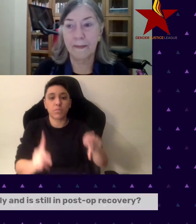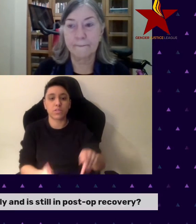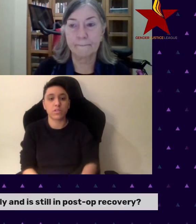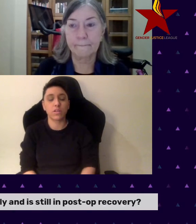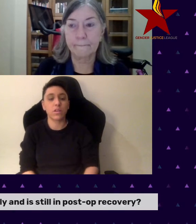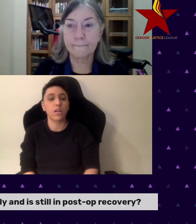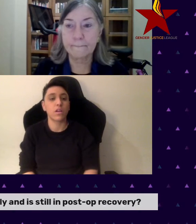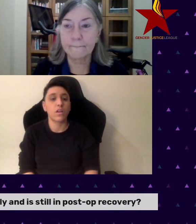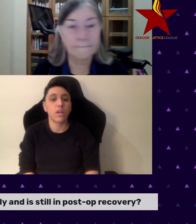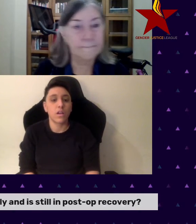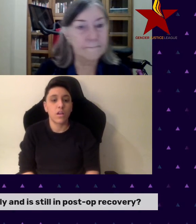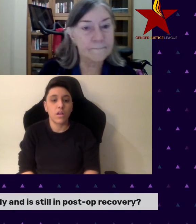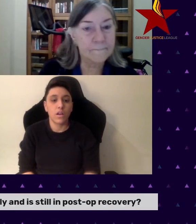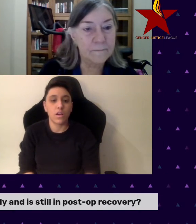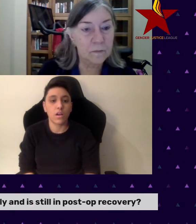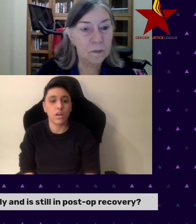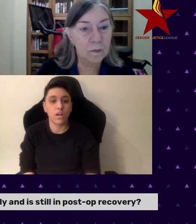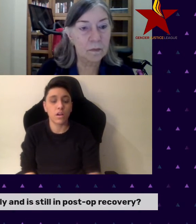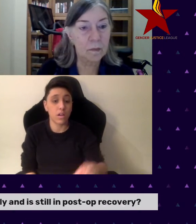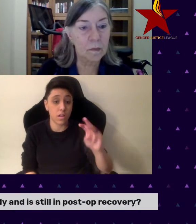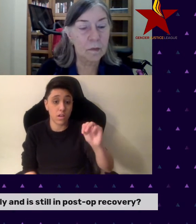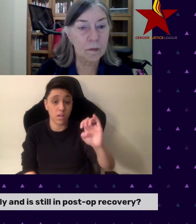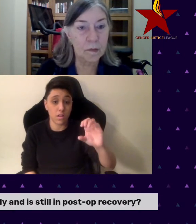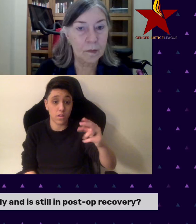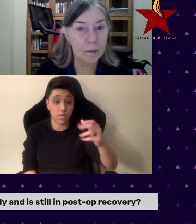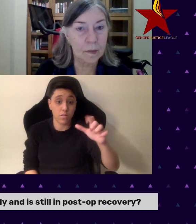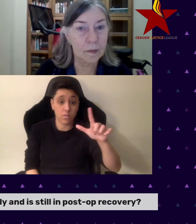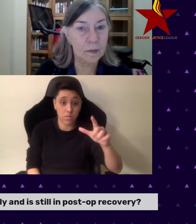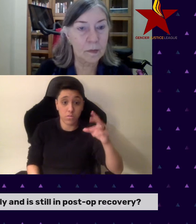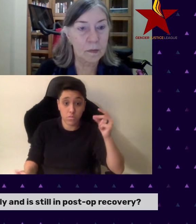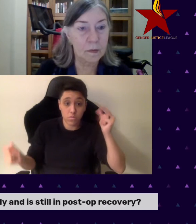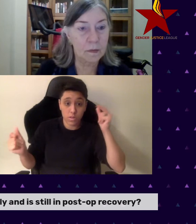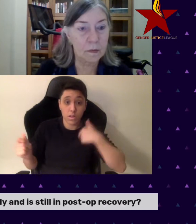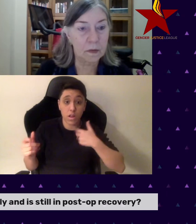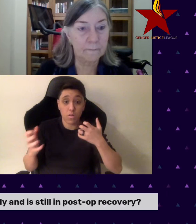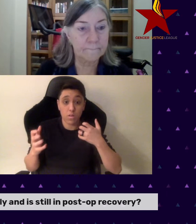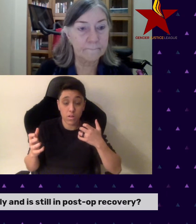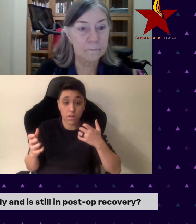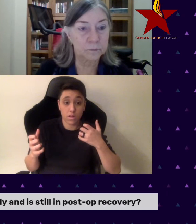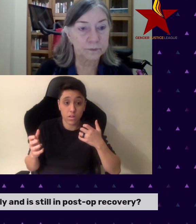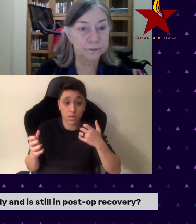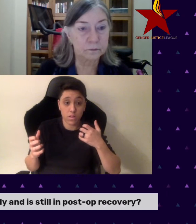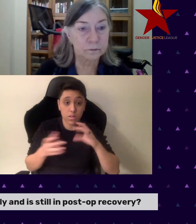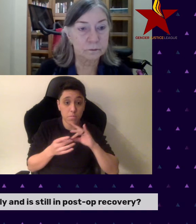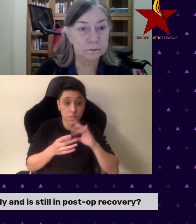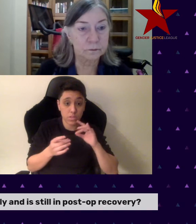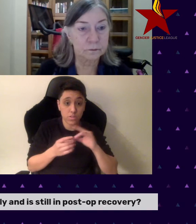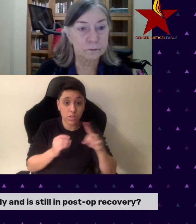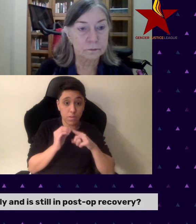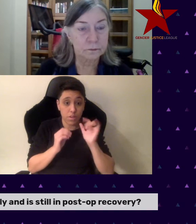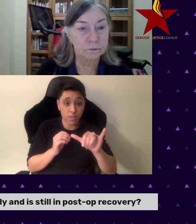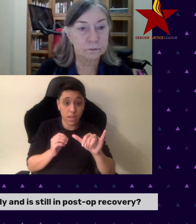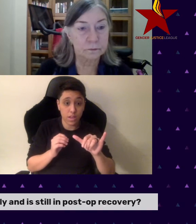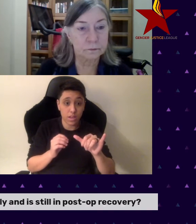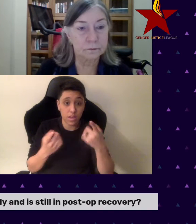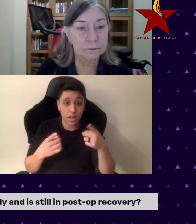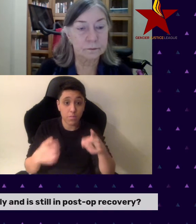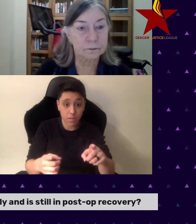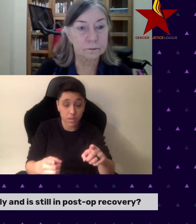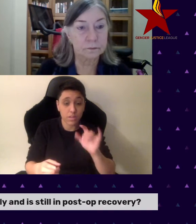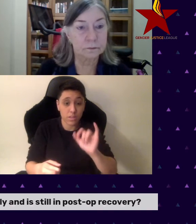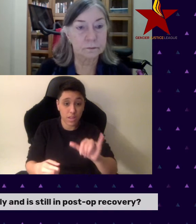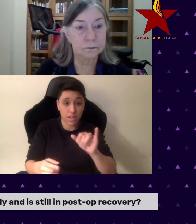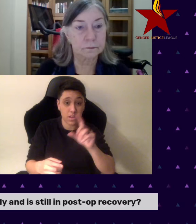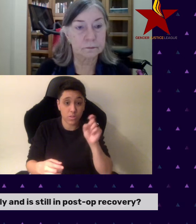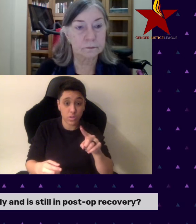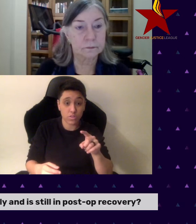Okay, so Doctor, go ahead. And Michael, real quick, one of the things about asking that question about can a heart attack happen from this? Social media is amazing.